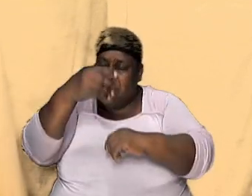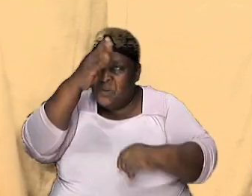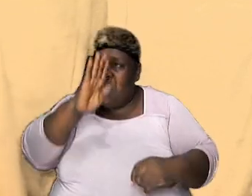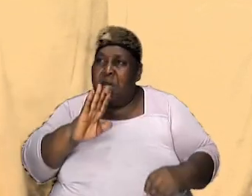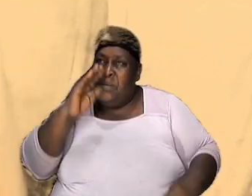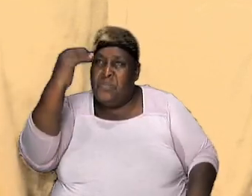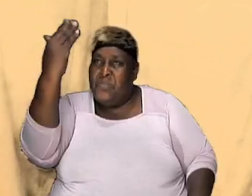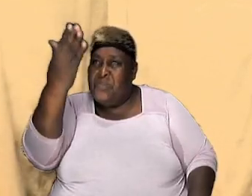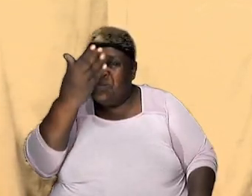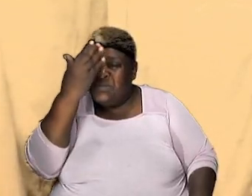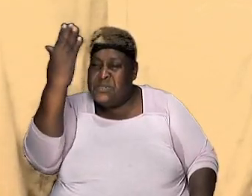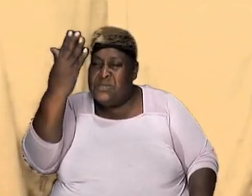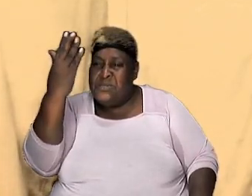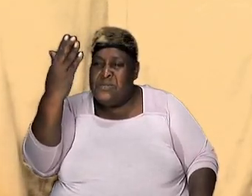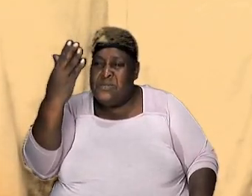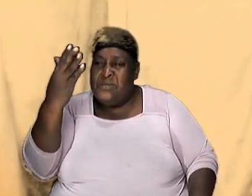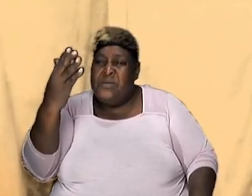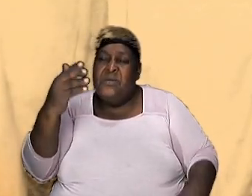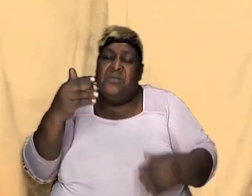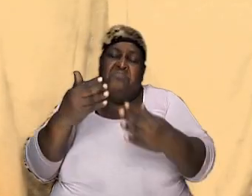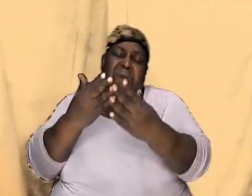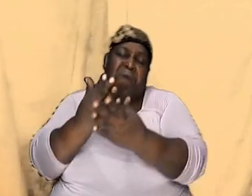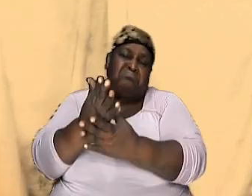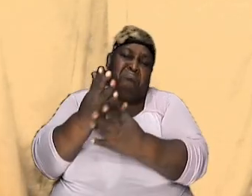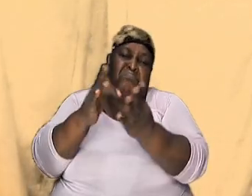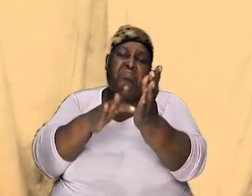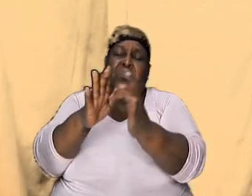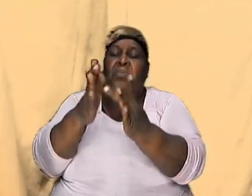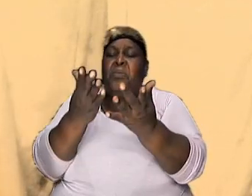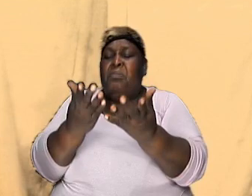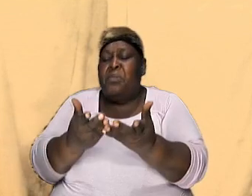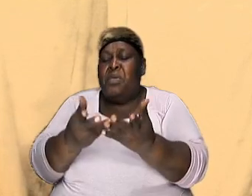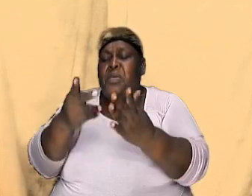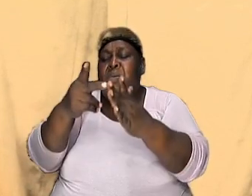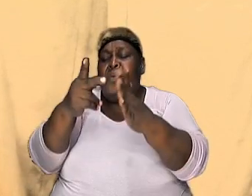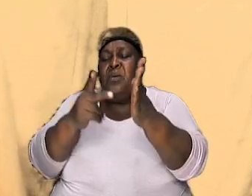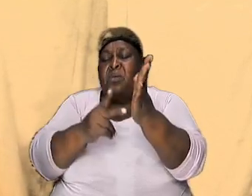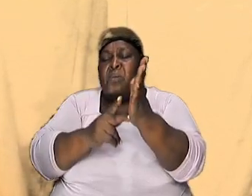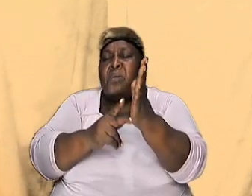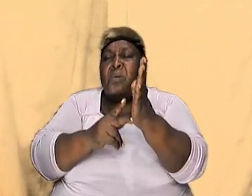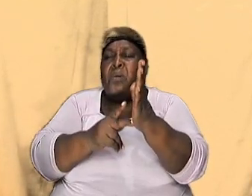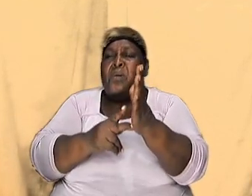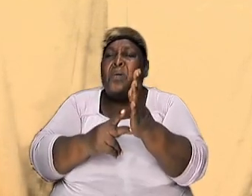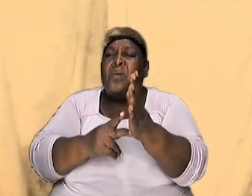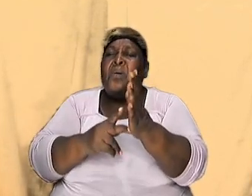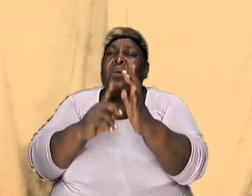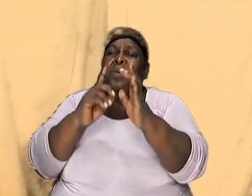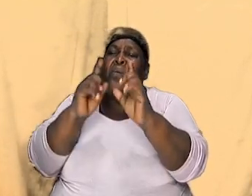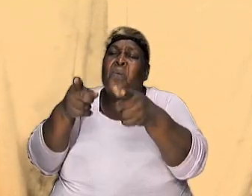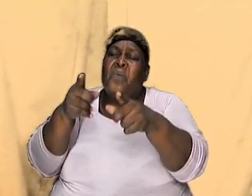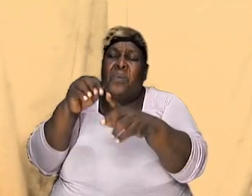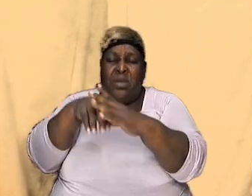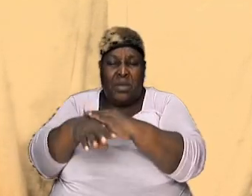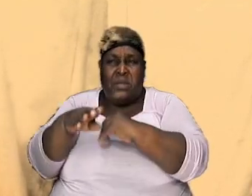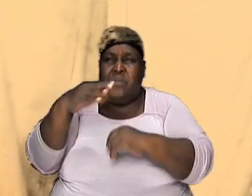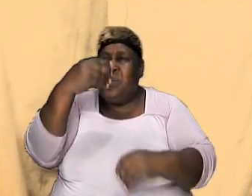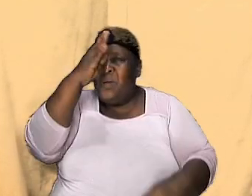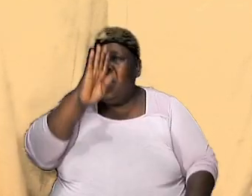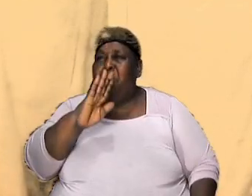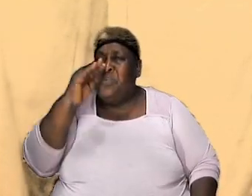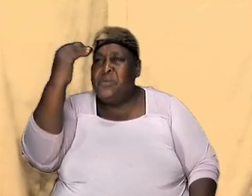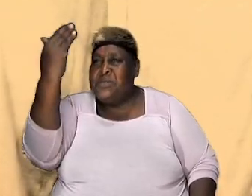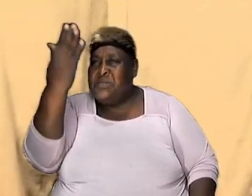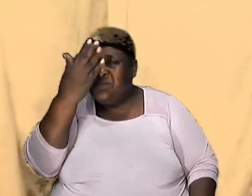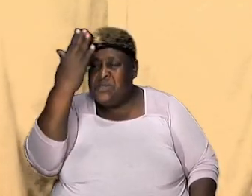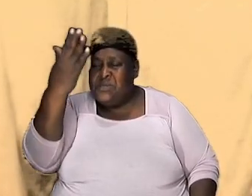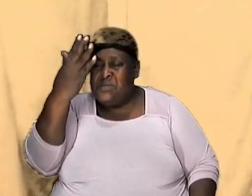woman, through biblical principles, was able to come into the presence of God. We did say, for example, in principle one,